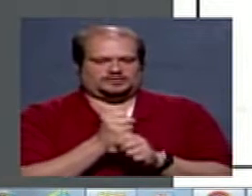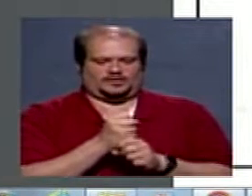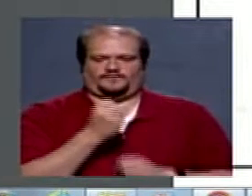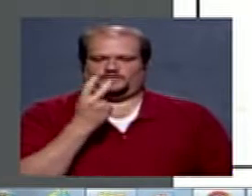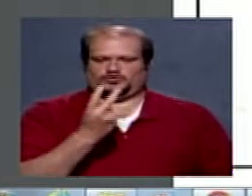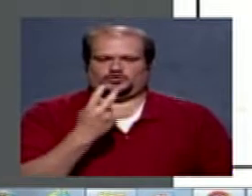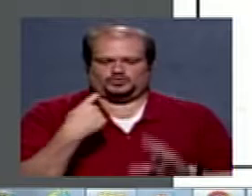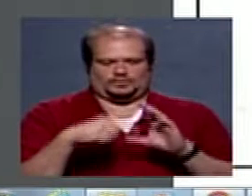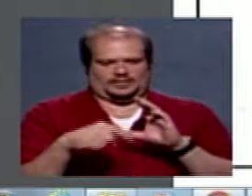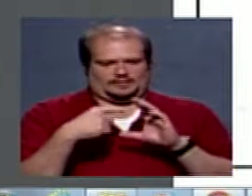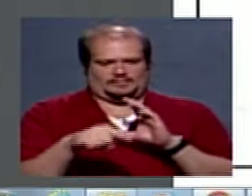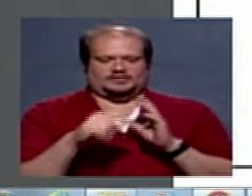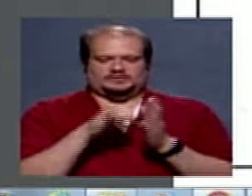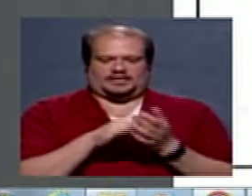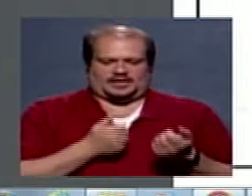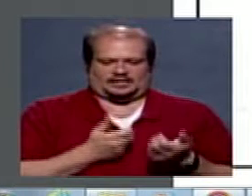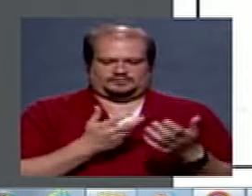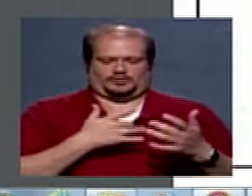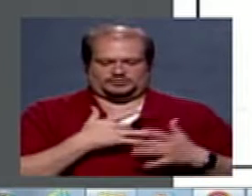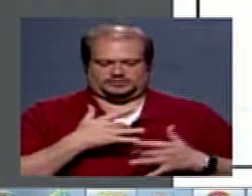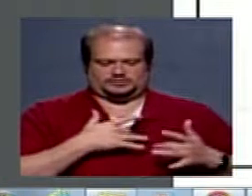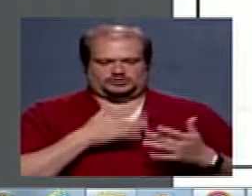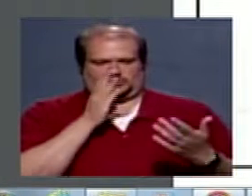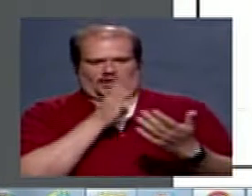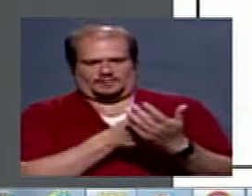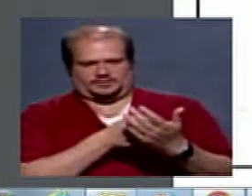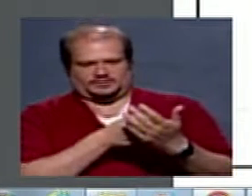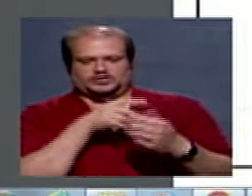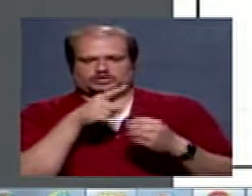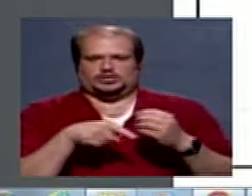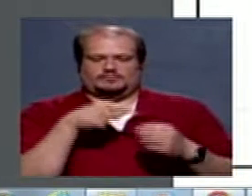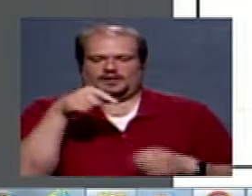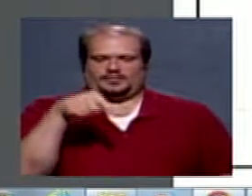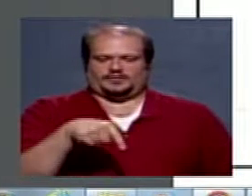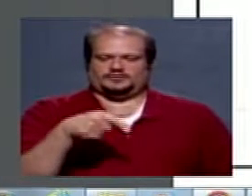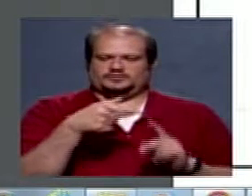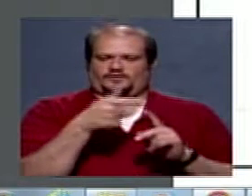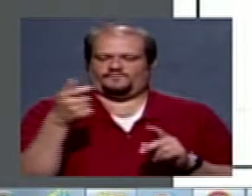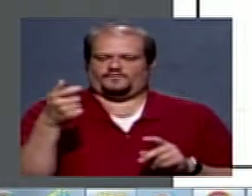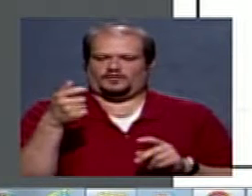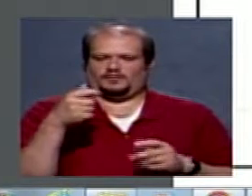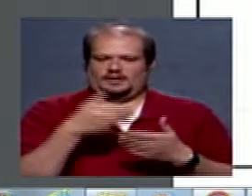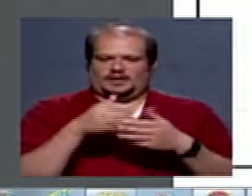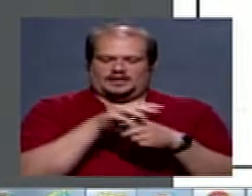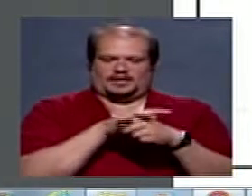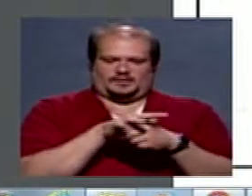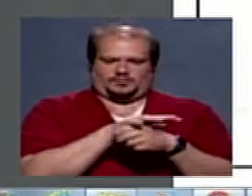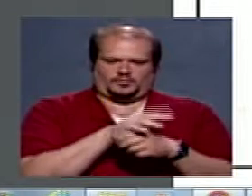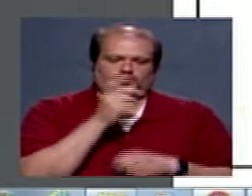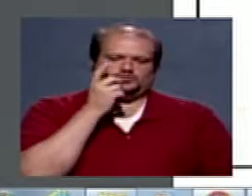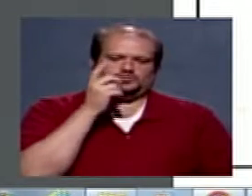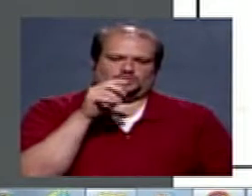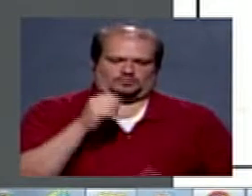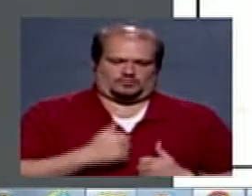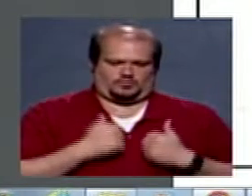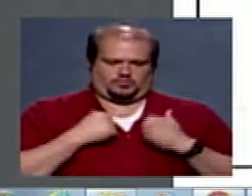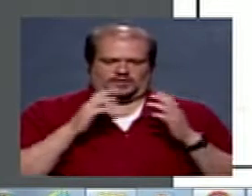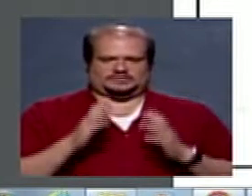2 emails that express concerns and opposition from neighborhood residents.